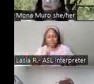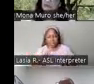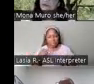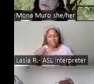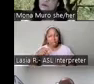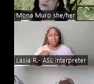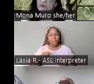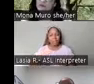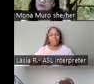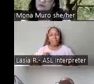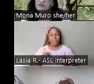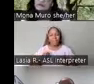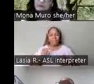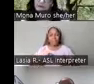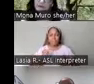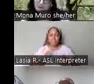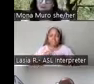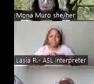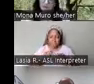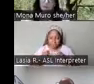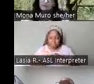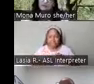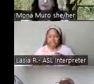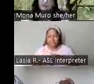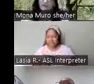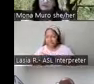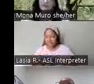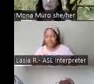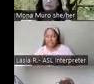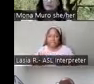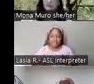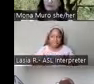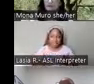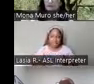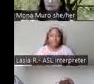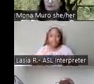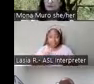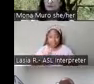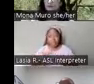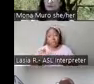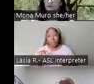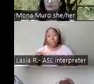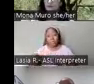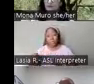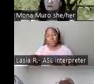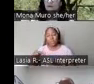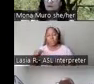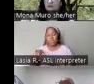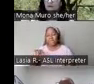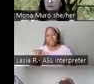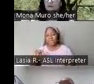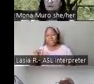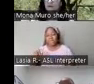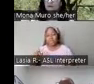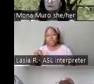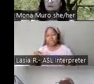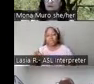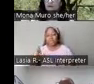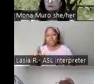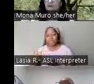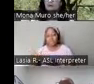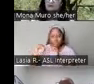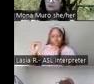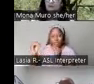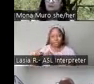the institutional shift where the institution then makes the change to allow for that flexibility, and that becomes a practice in the culture